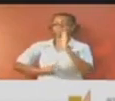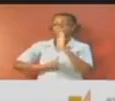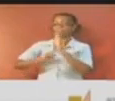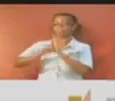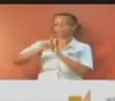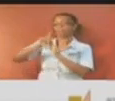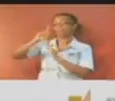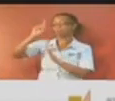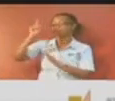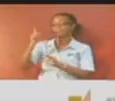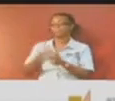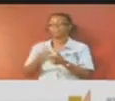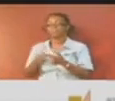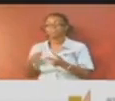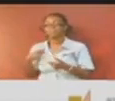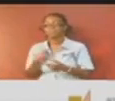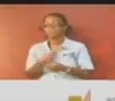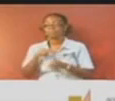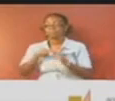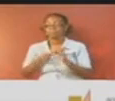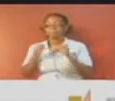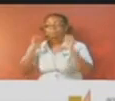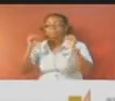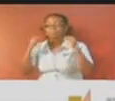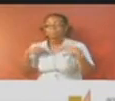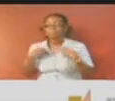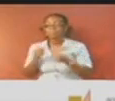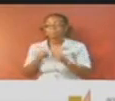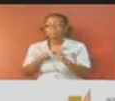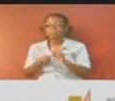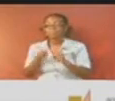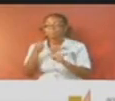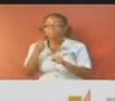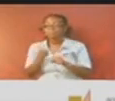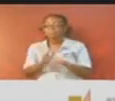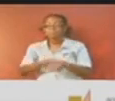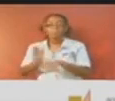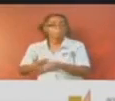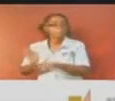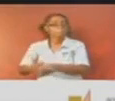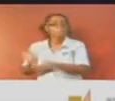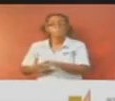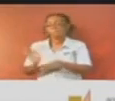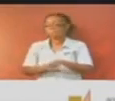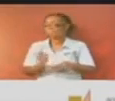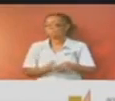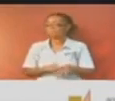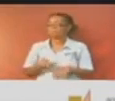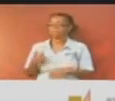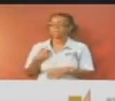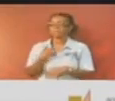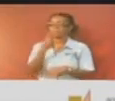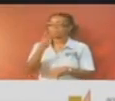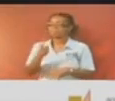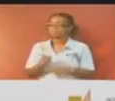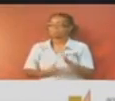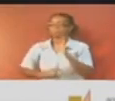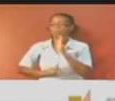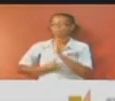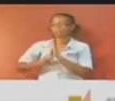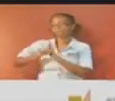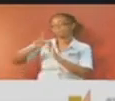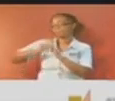the alarm, so to speak. We began to make note of the fact that we've seen this upward trend, whereas we'd been seeing low